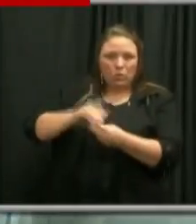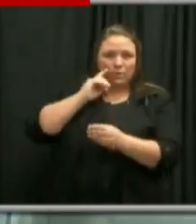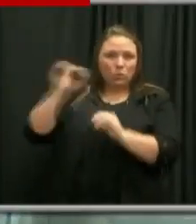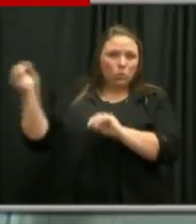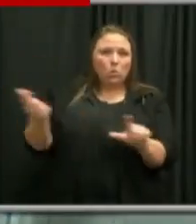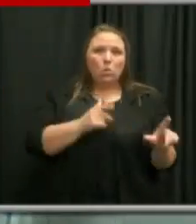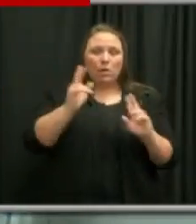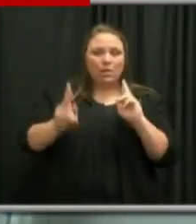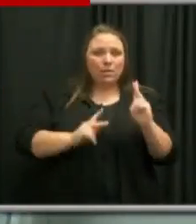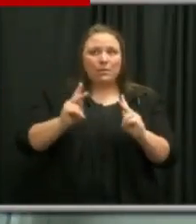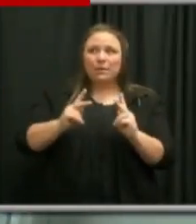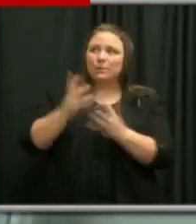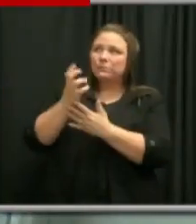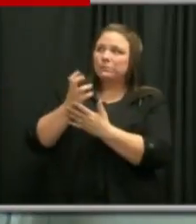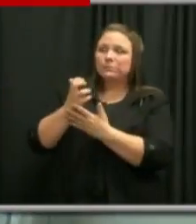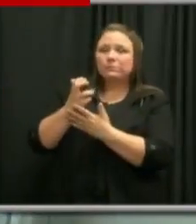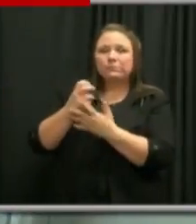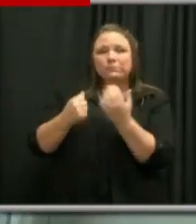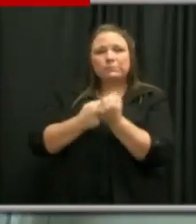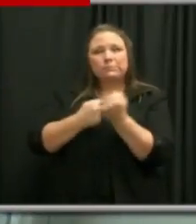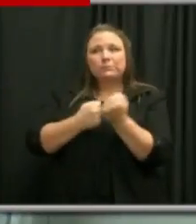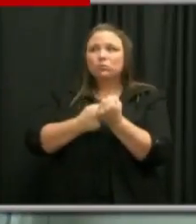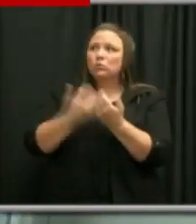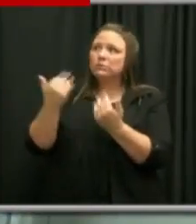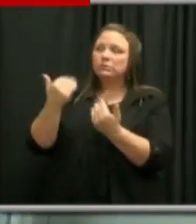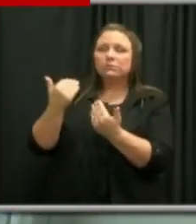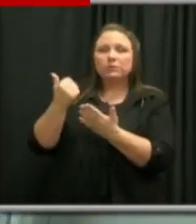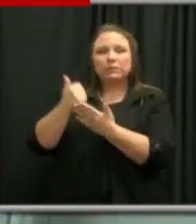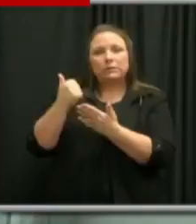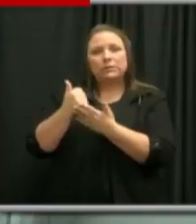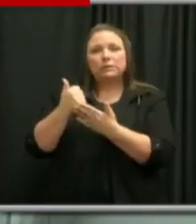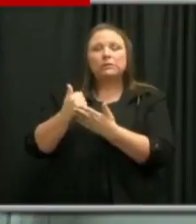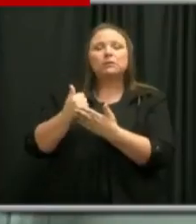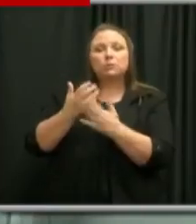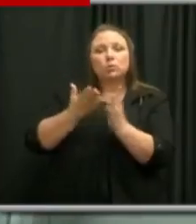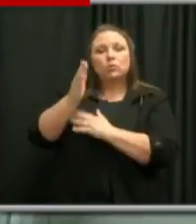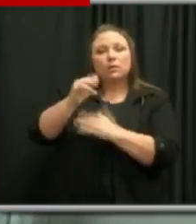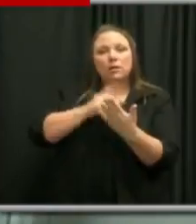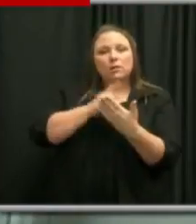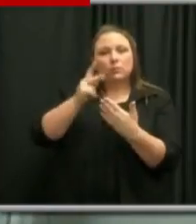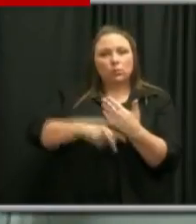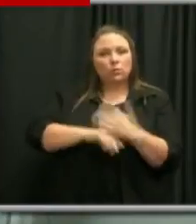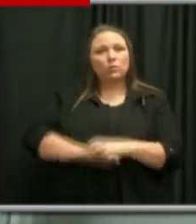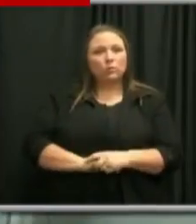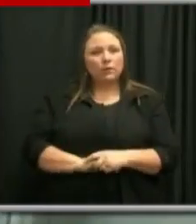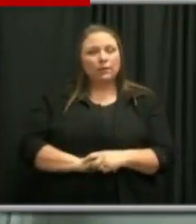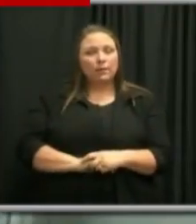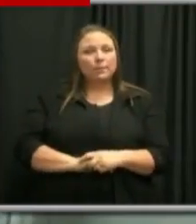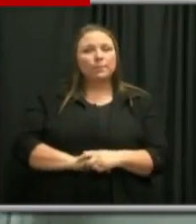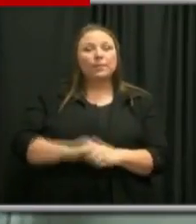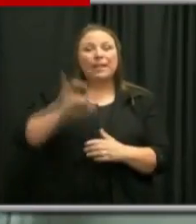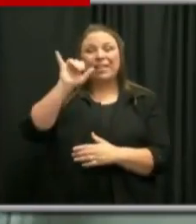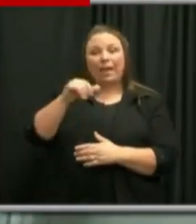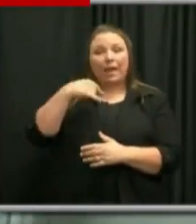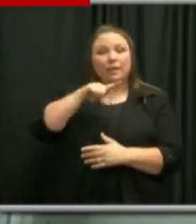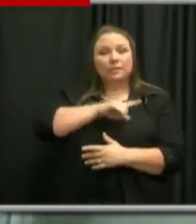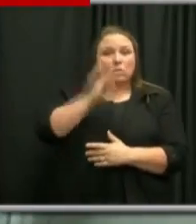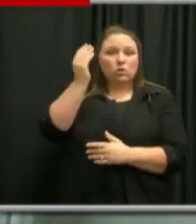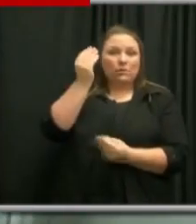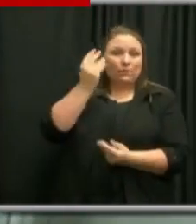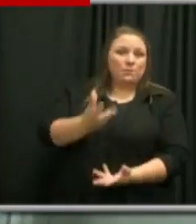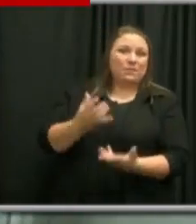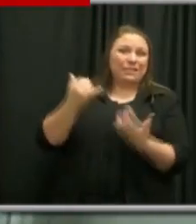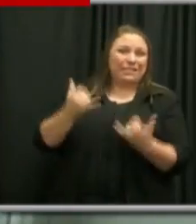the folks that are asking for support through the PPL program. So that's what we know, and